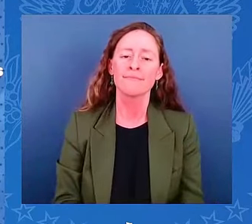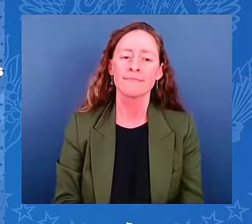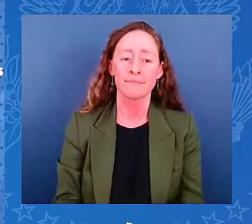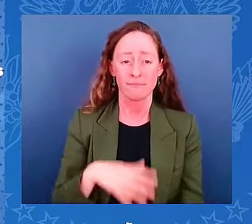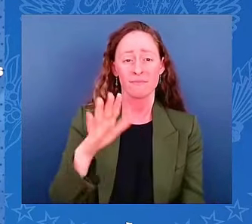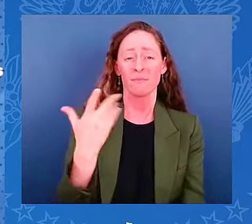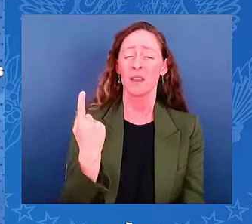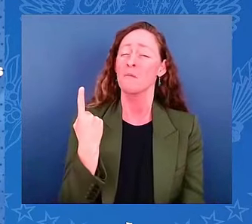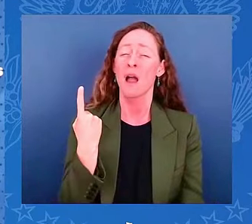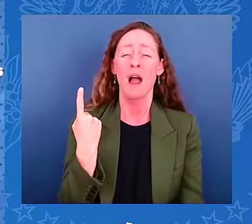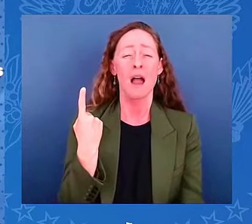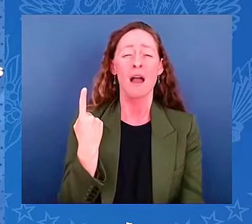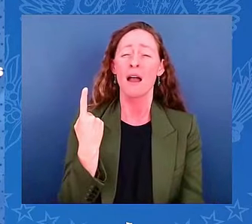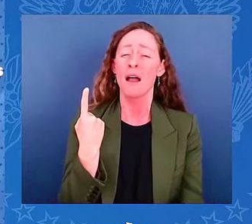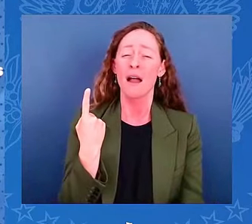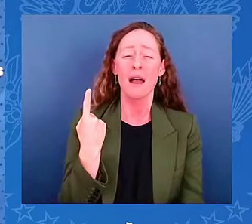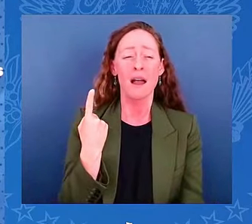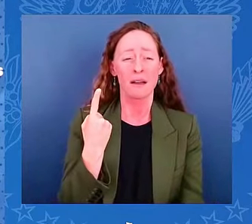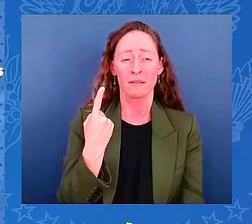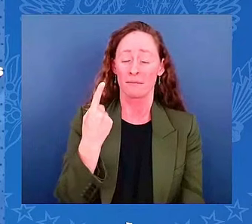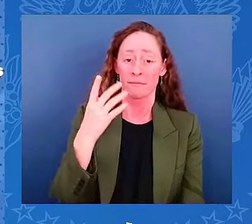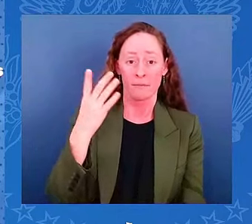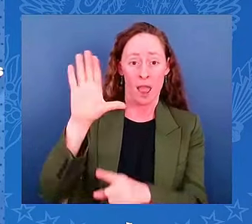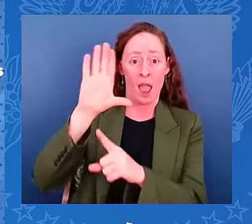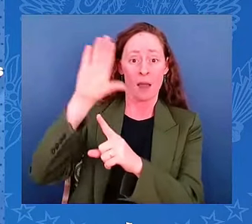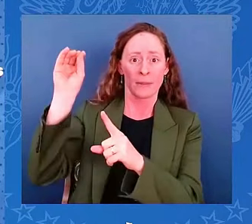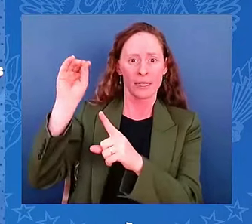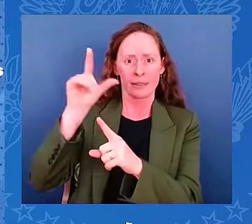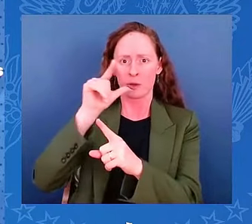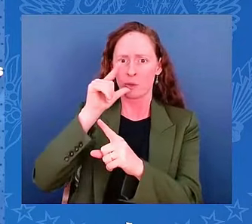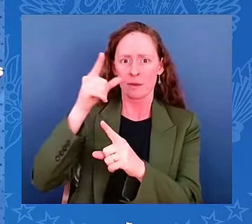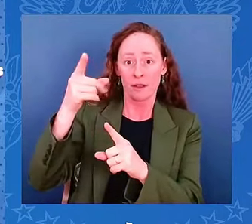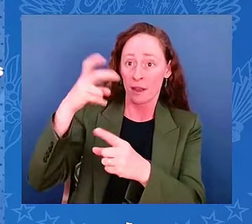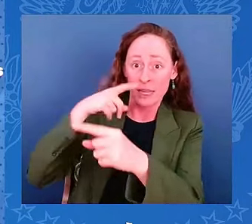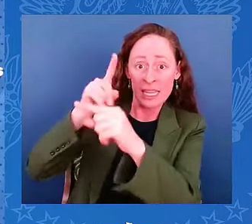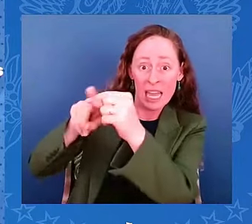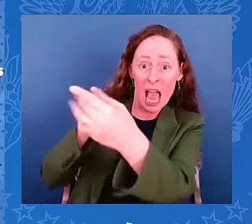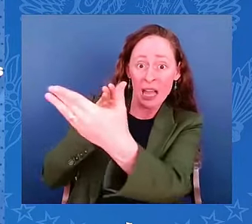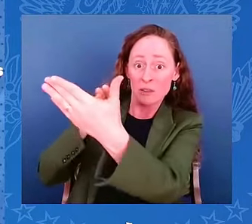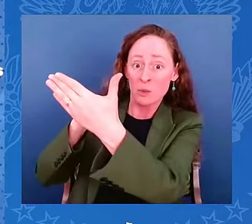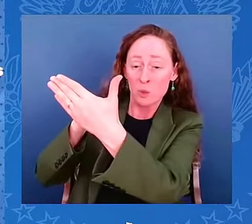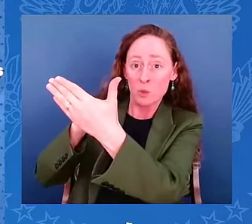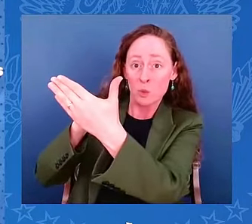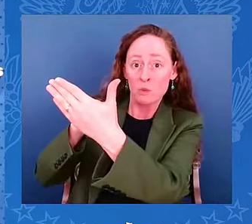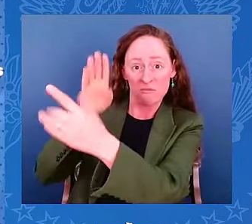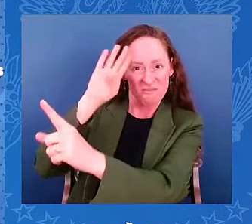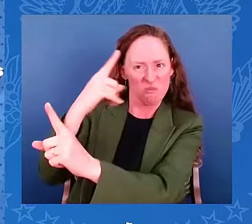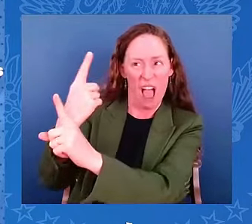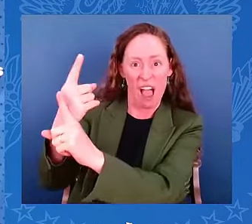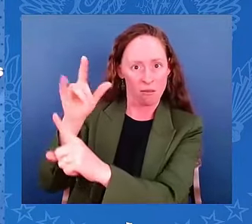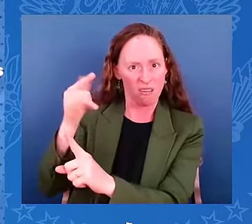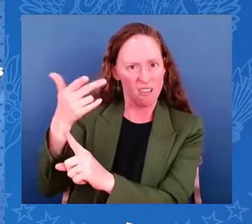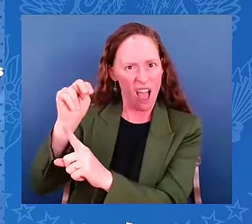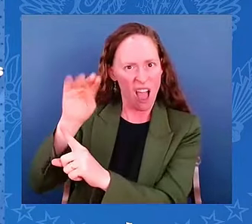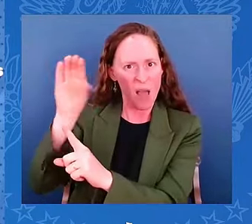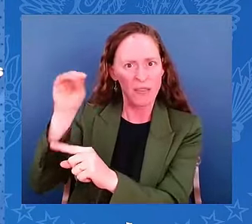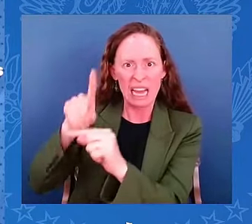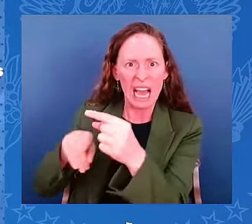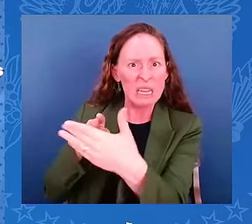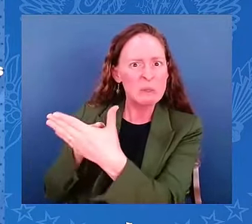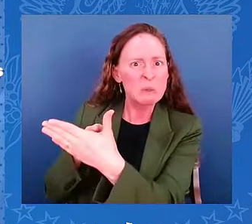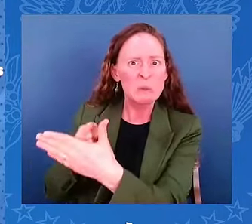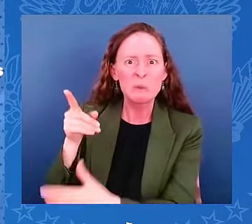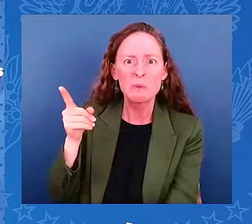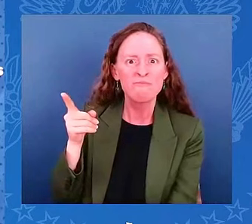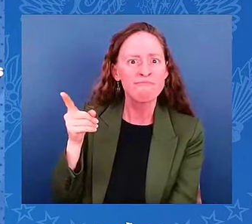immunity are gun dealers. We got to end it. End it now. No, I mean it.